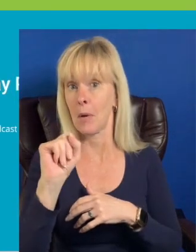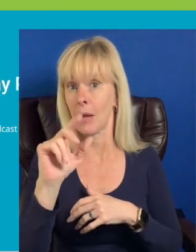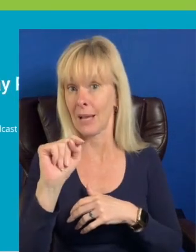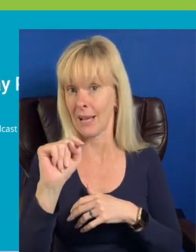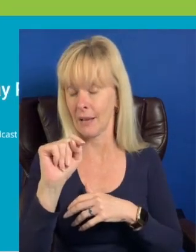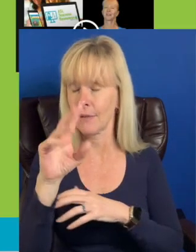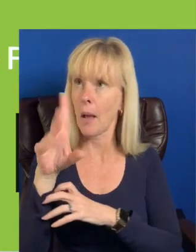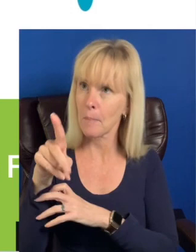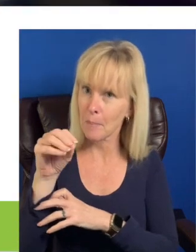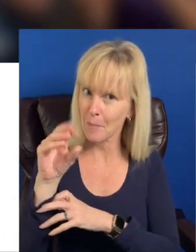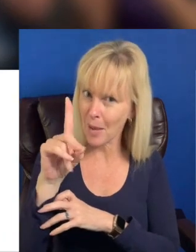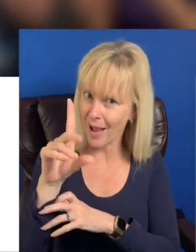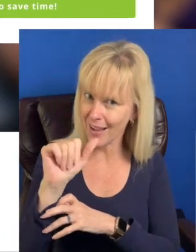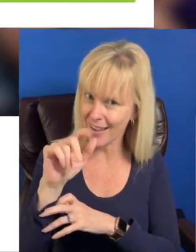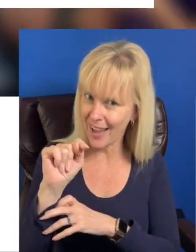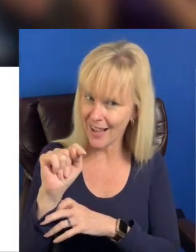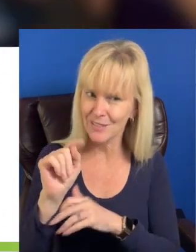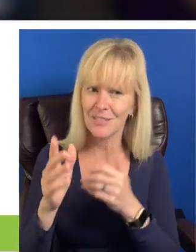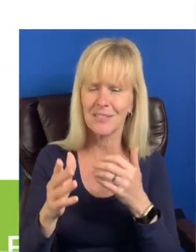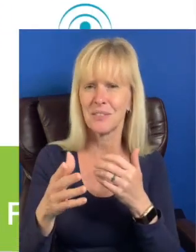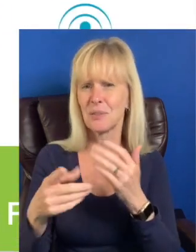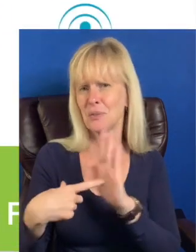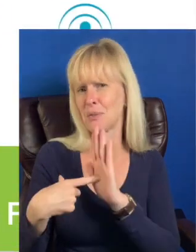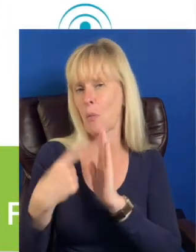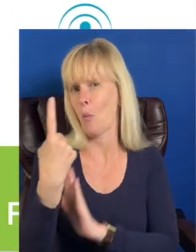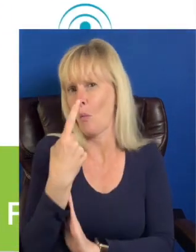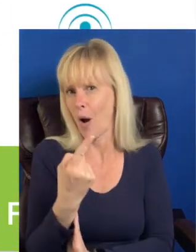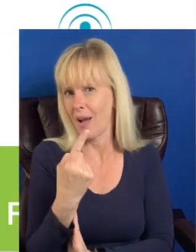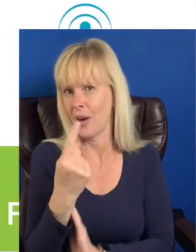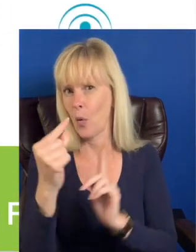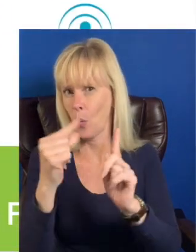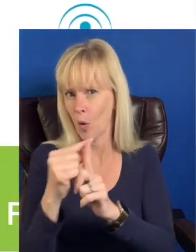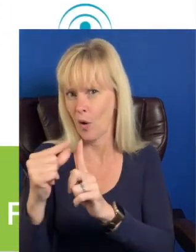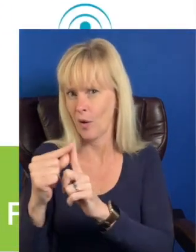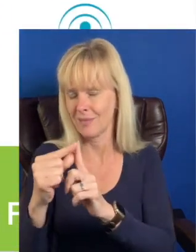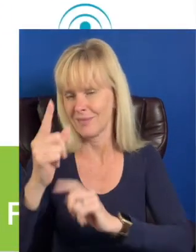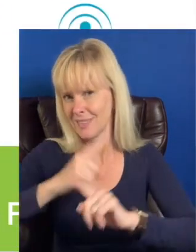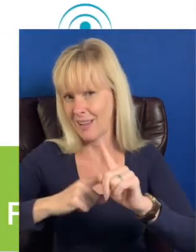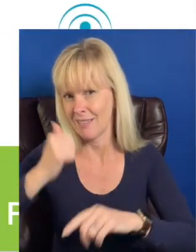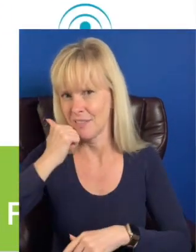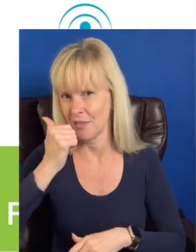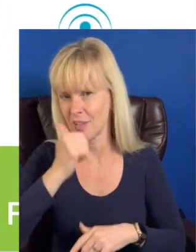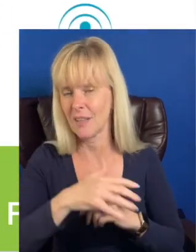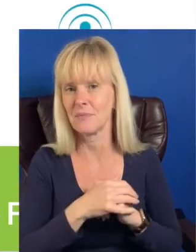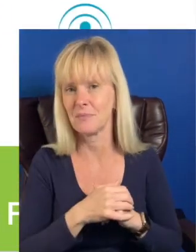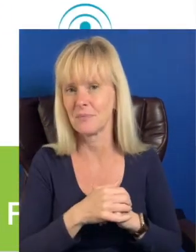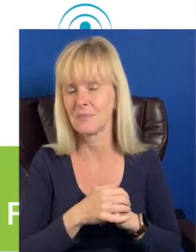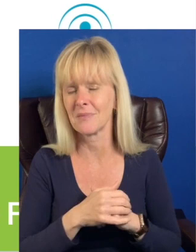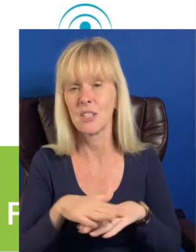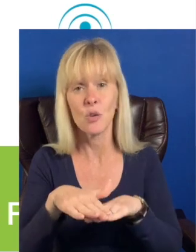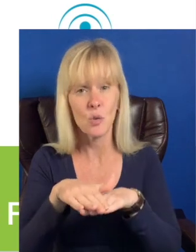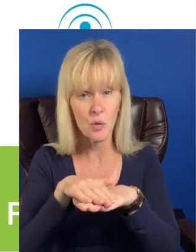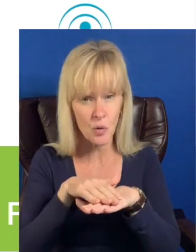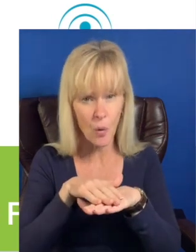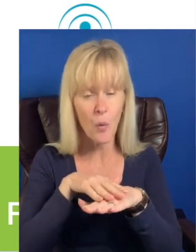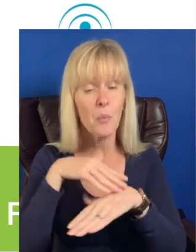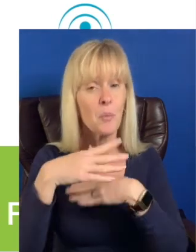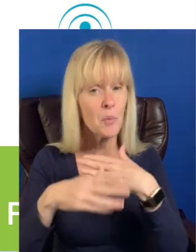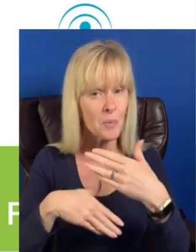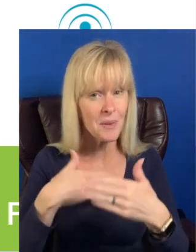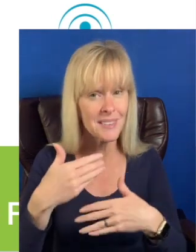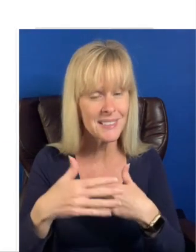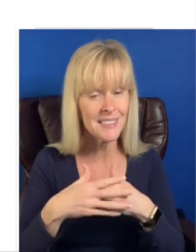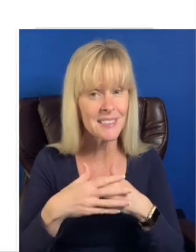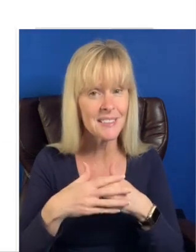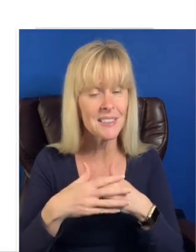here simply shows them one word of the day. And it's a slow learn process.